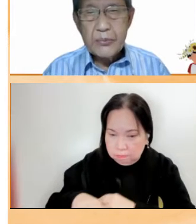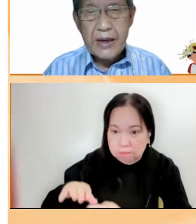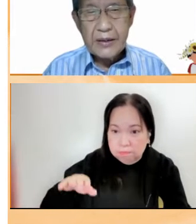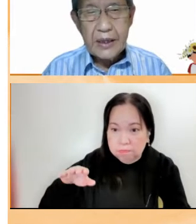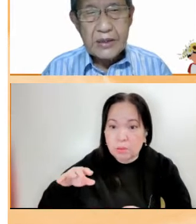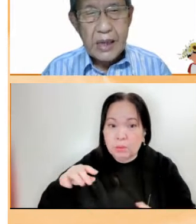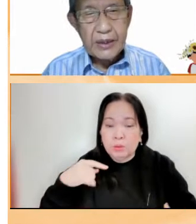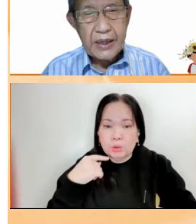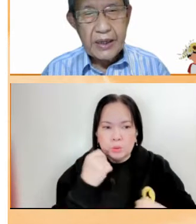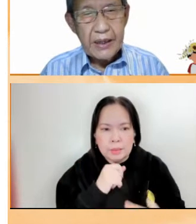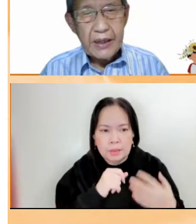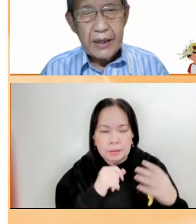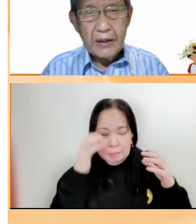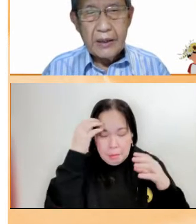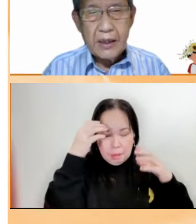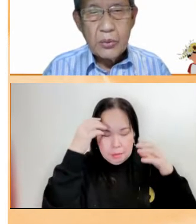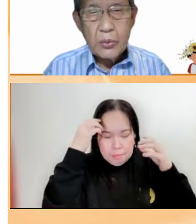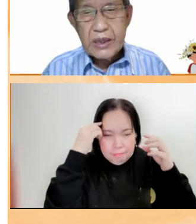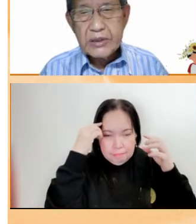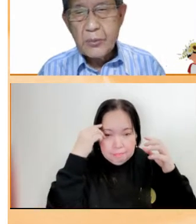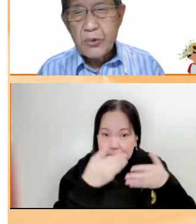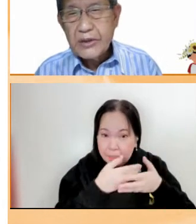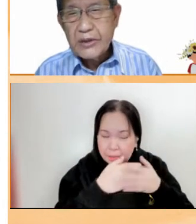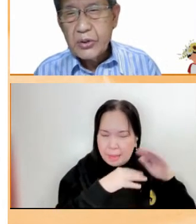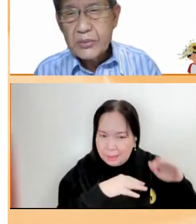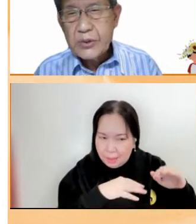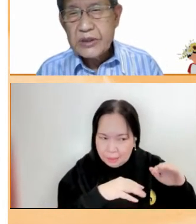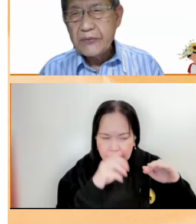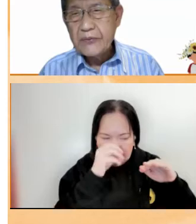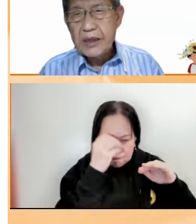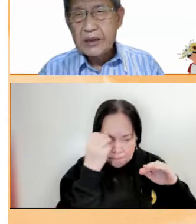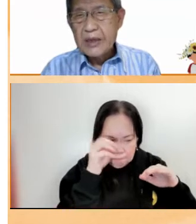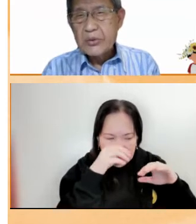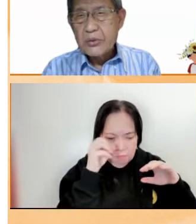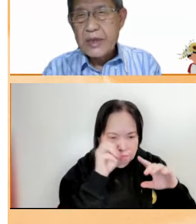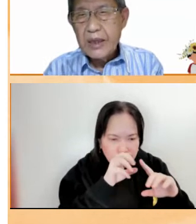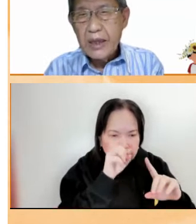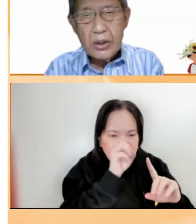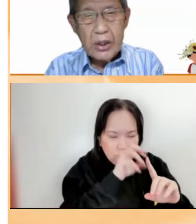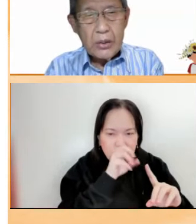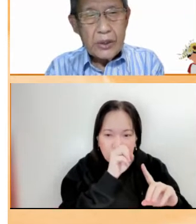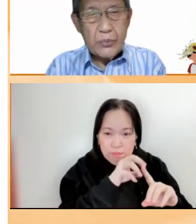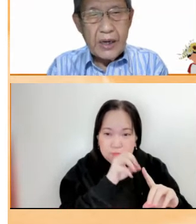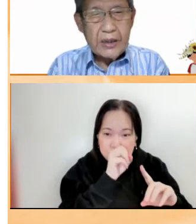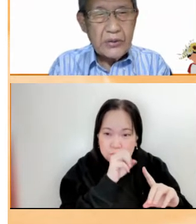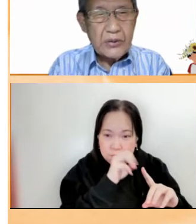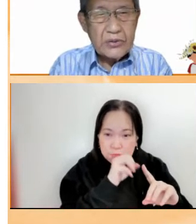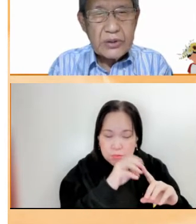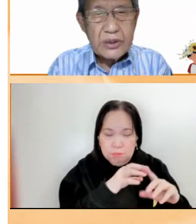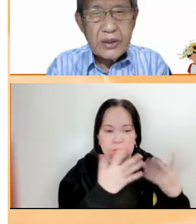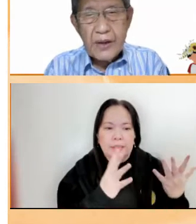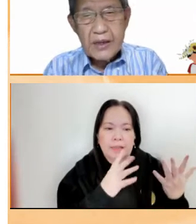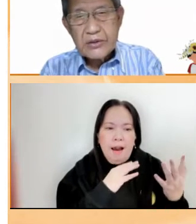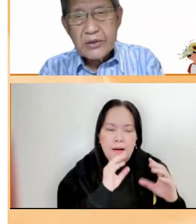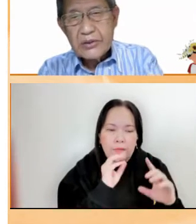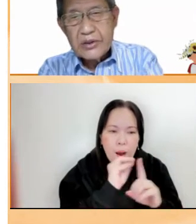the brain is happening. Early linguistic stimulation has been significantly associated with brain structures